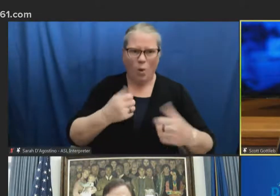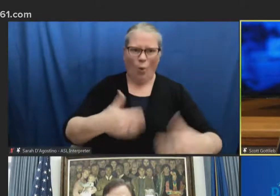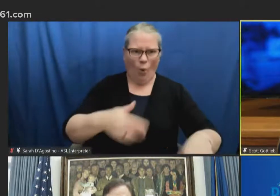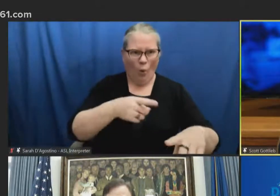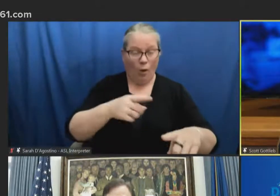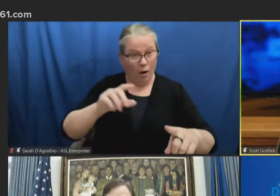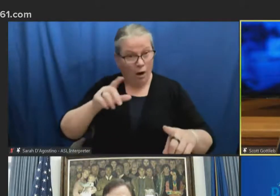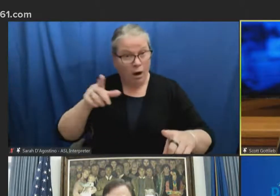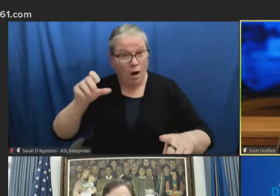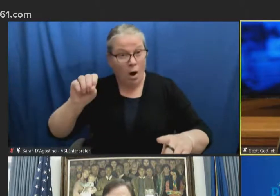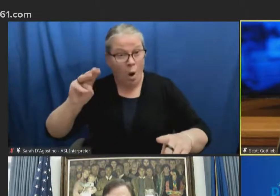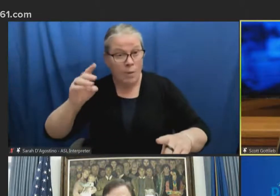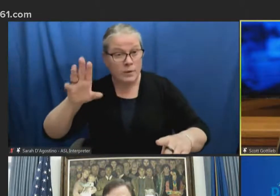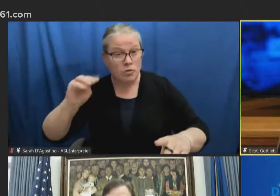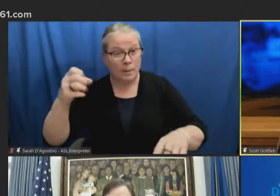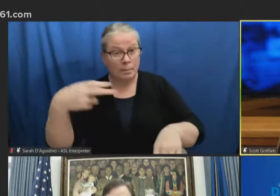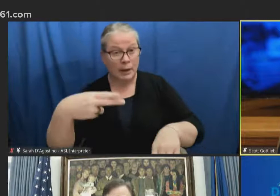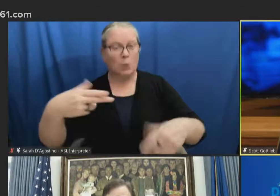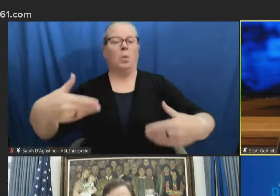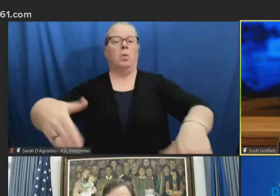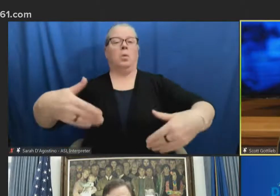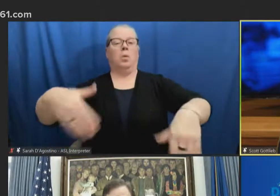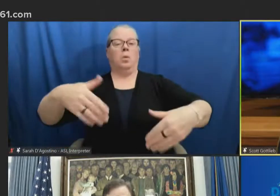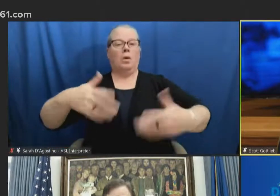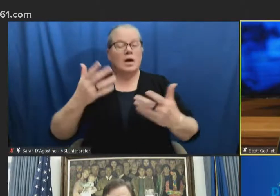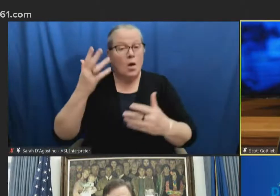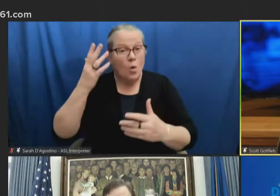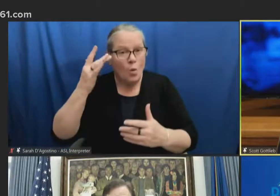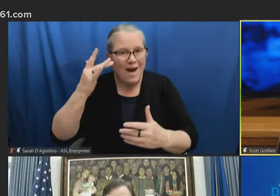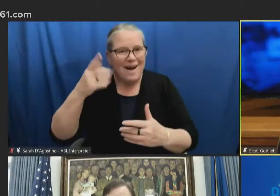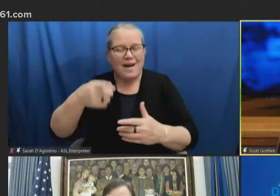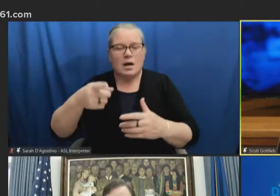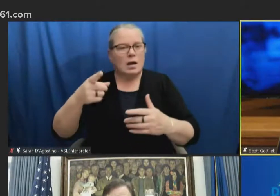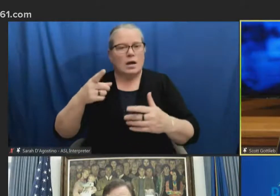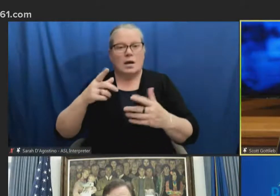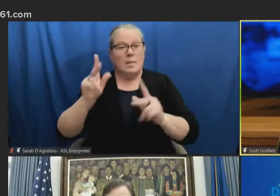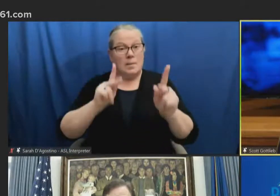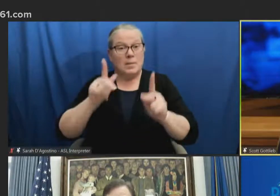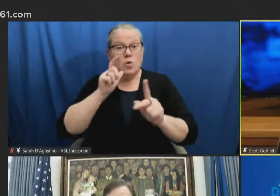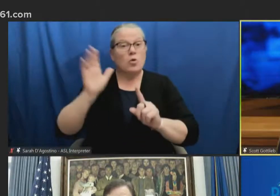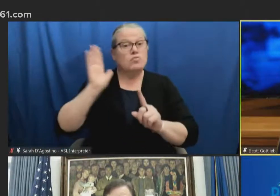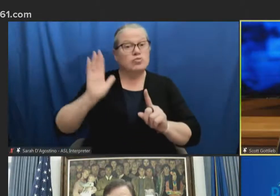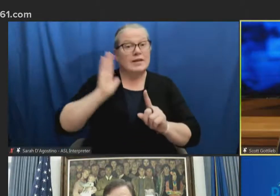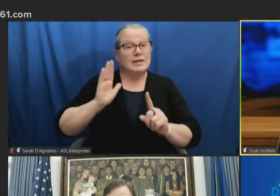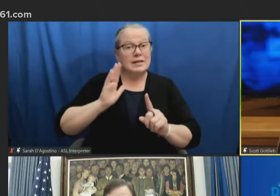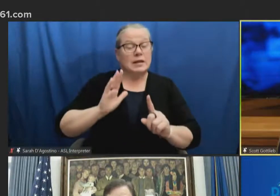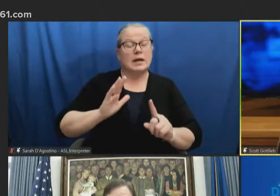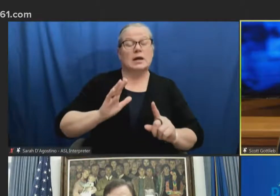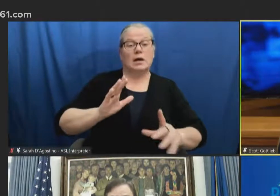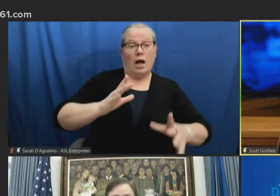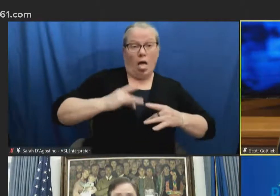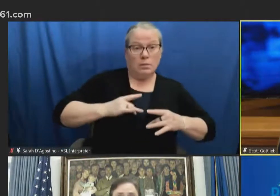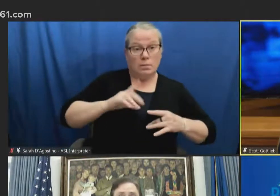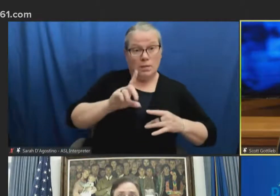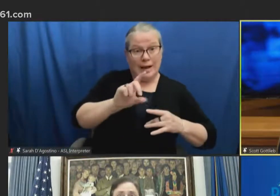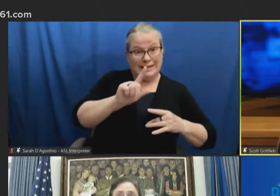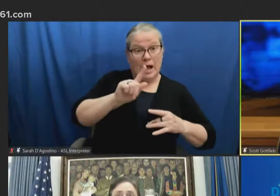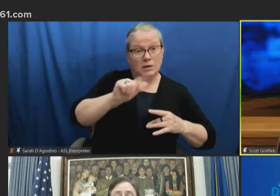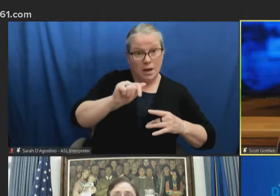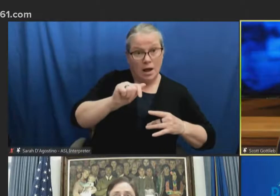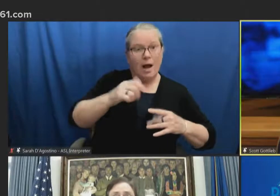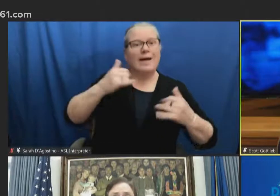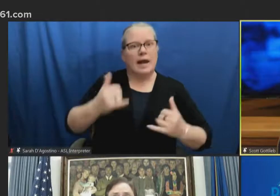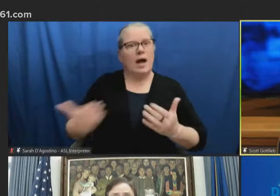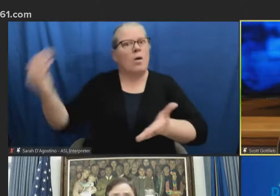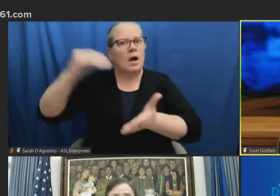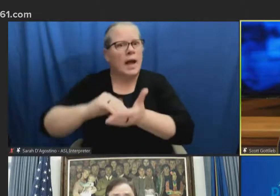through the population because it evades the immunity that we've acquired. It's reinfecting a lot of people who were previously infected with Delta, and it's infecting a lot of people who've been previously vaccinated.